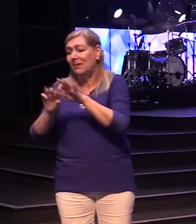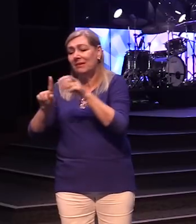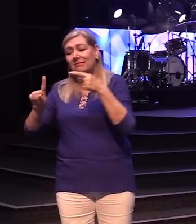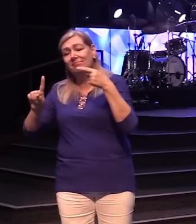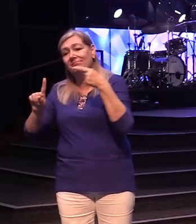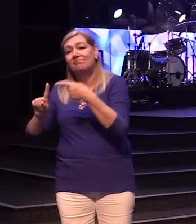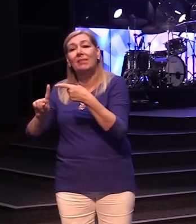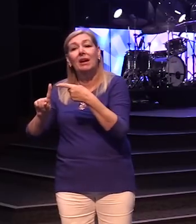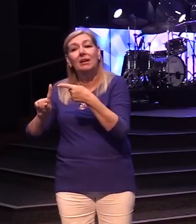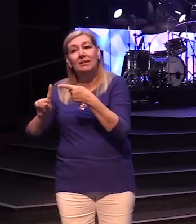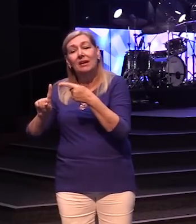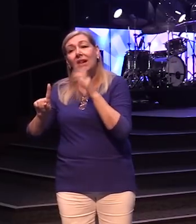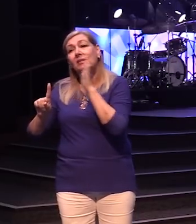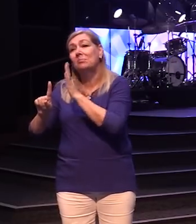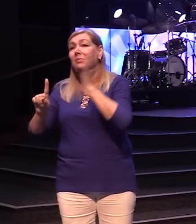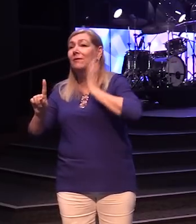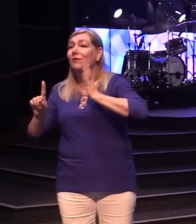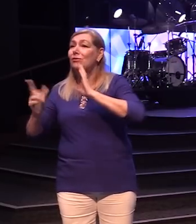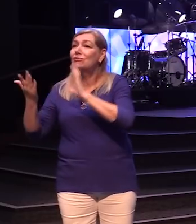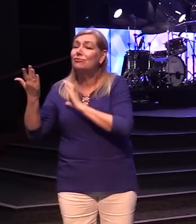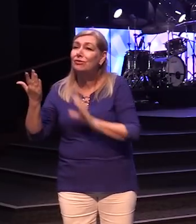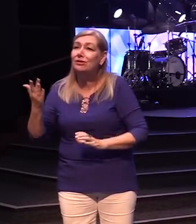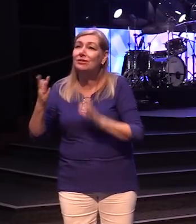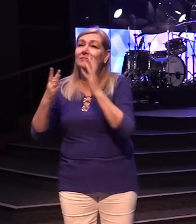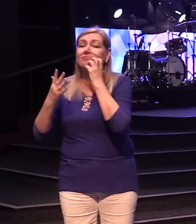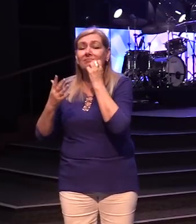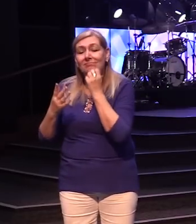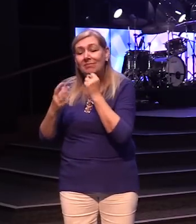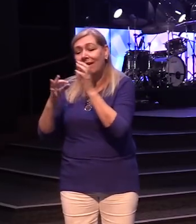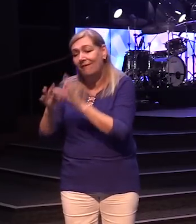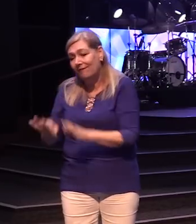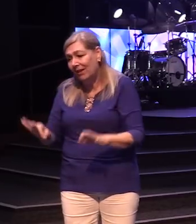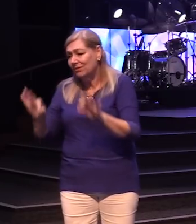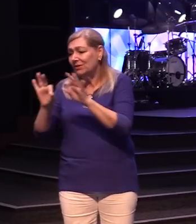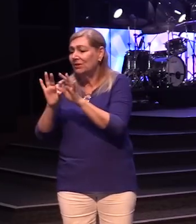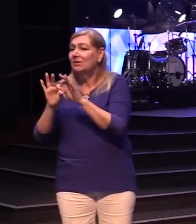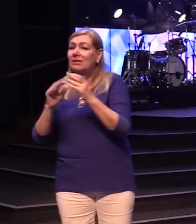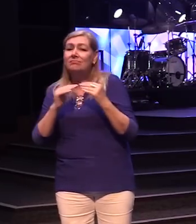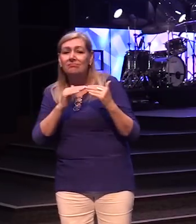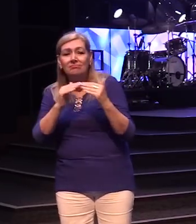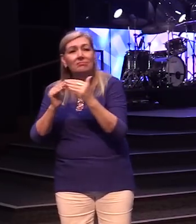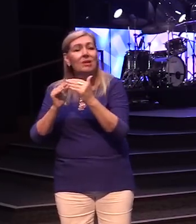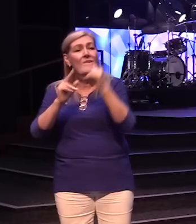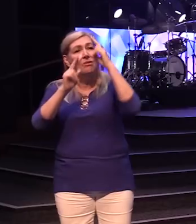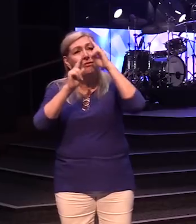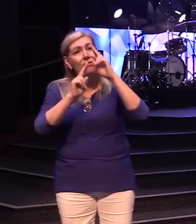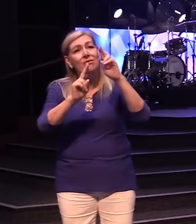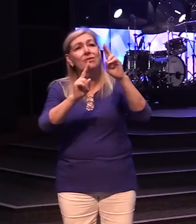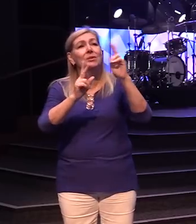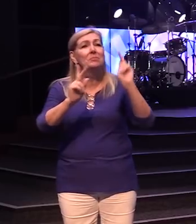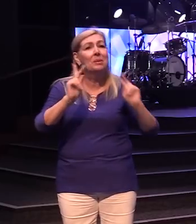of Christianized thought, of Christian values, of Christian sense of justice and honor